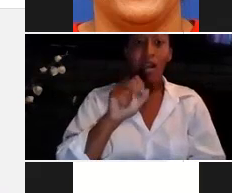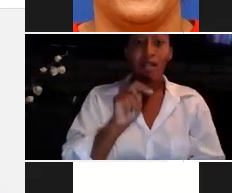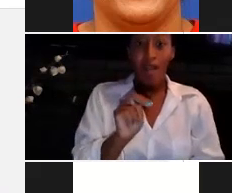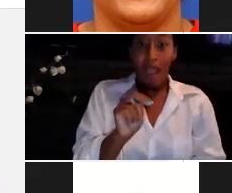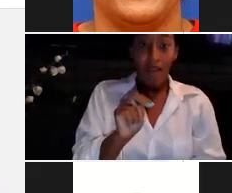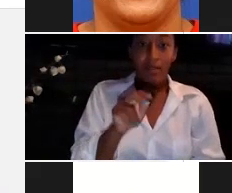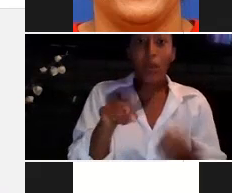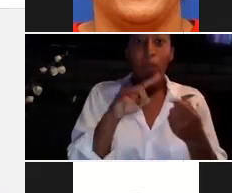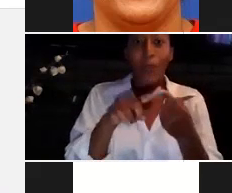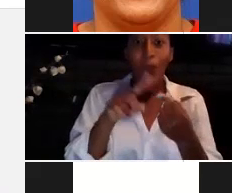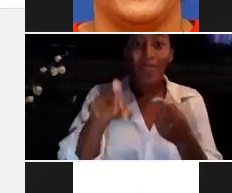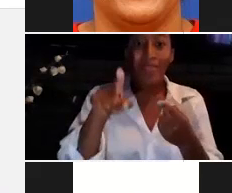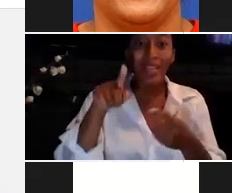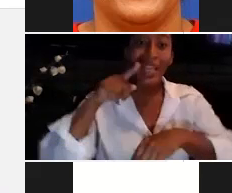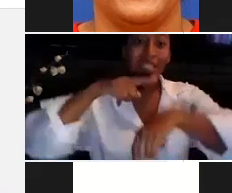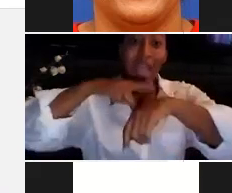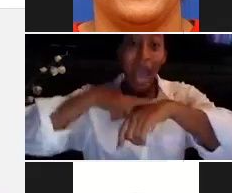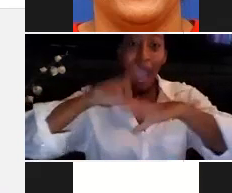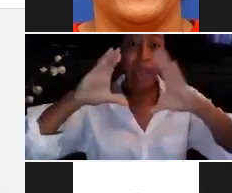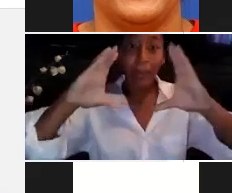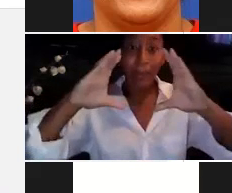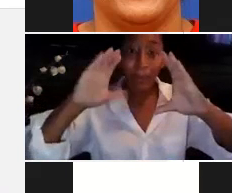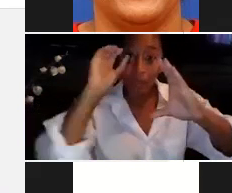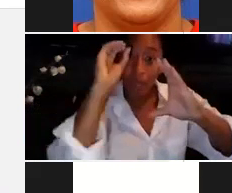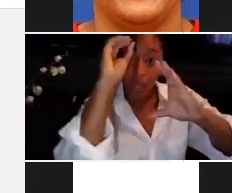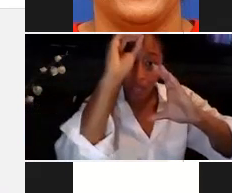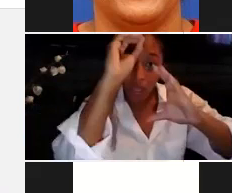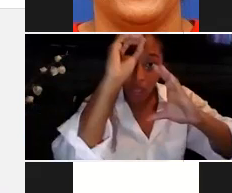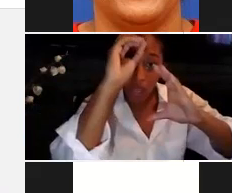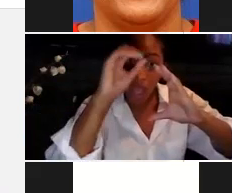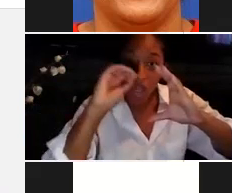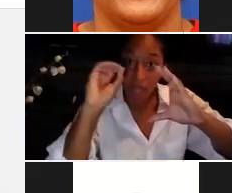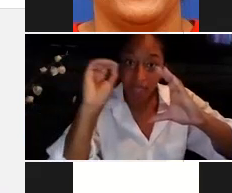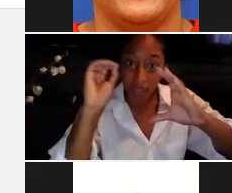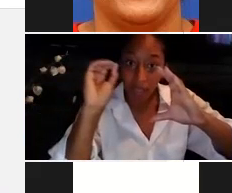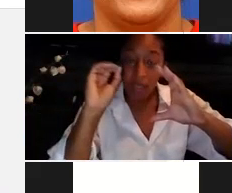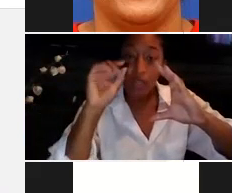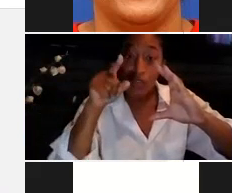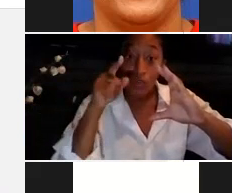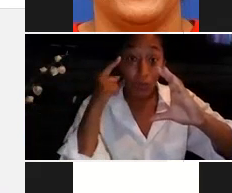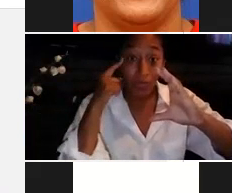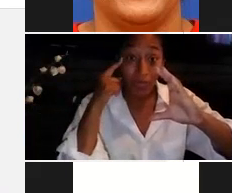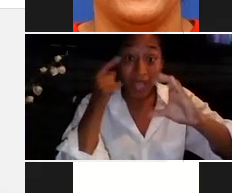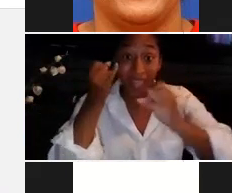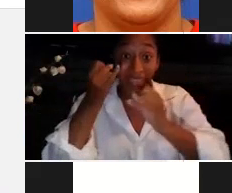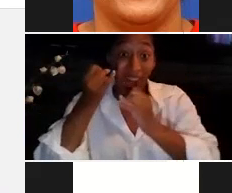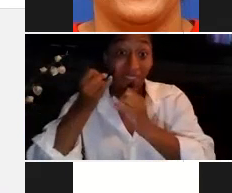it's saying, okay? But the easy way to think of it is this: take the final position minus the starting